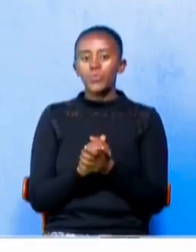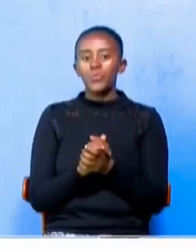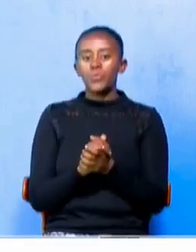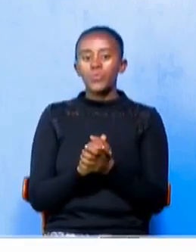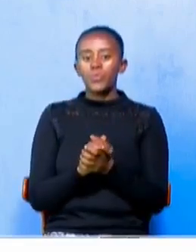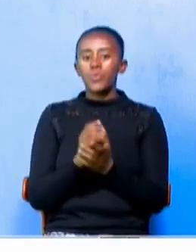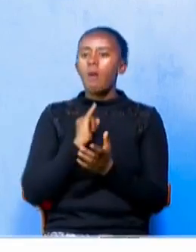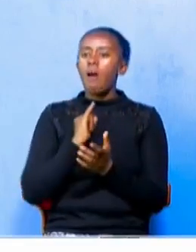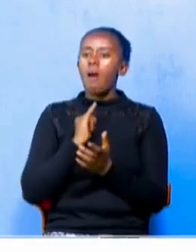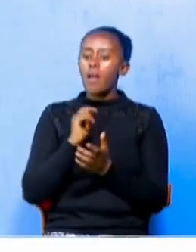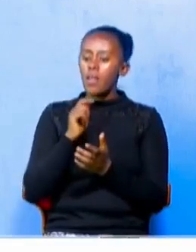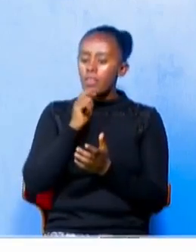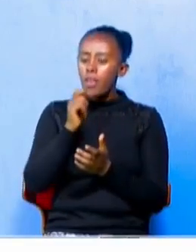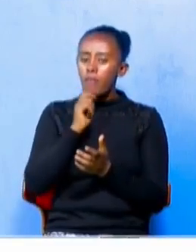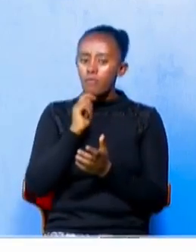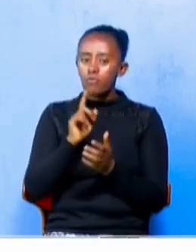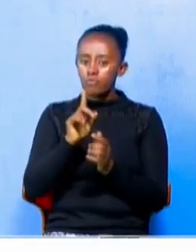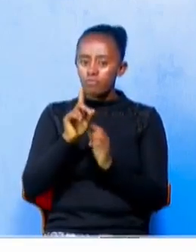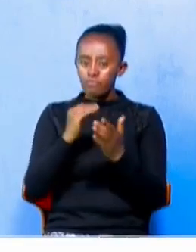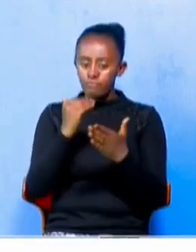I interview him?